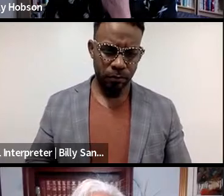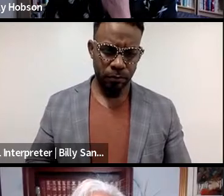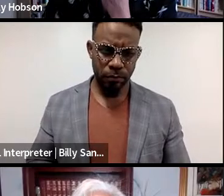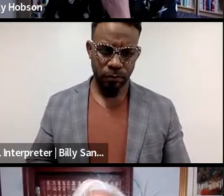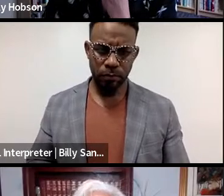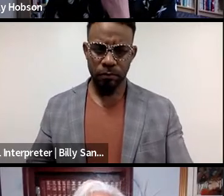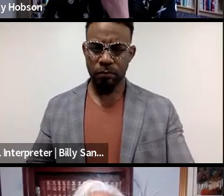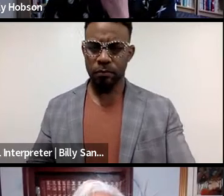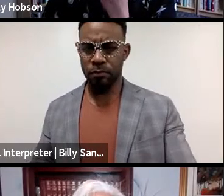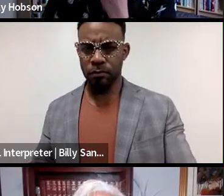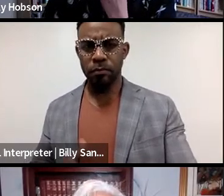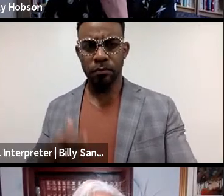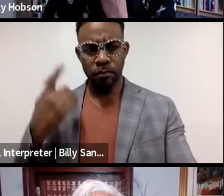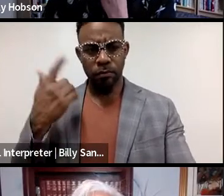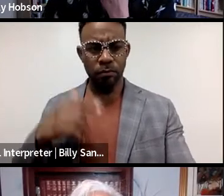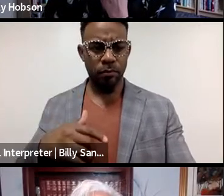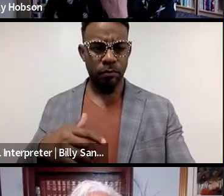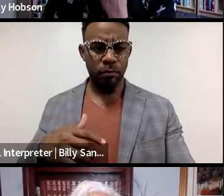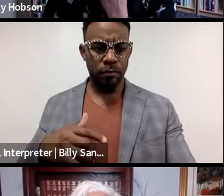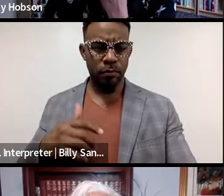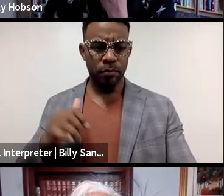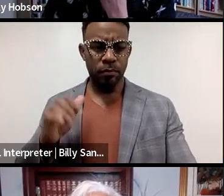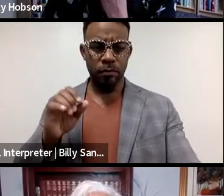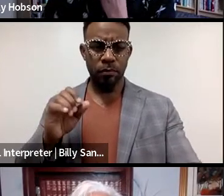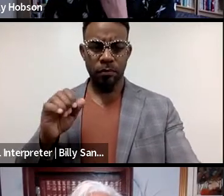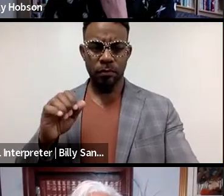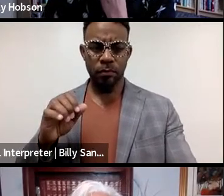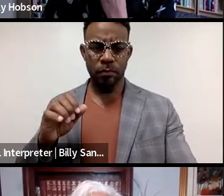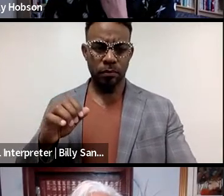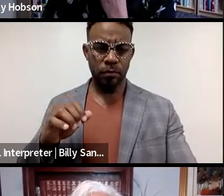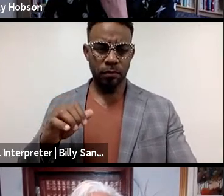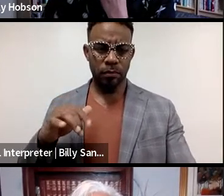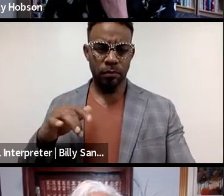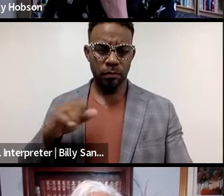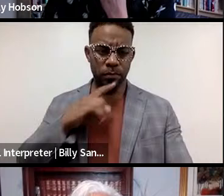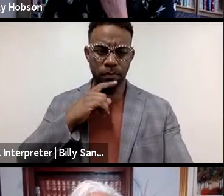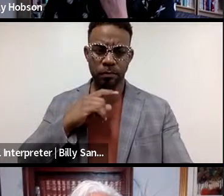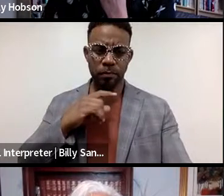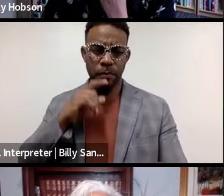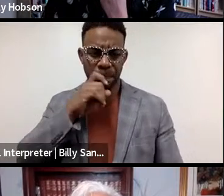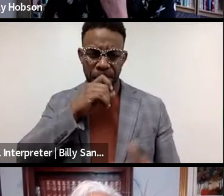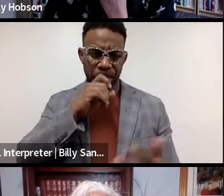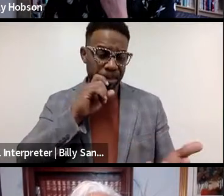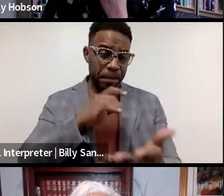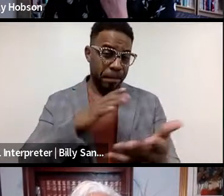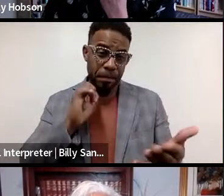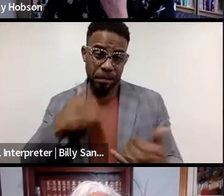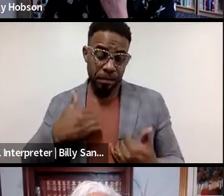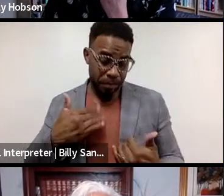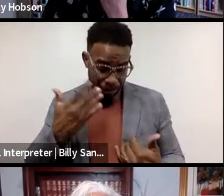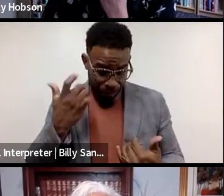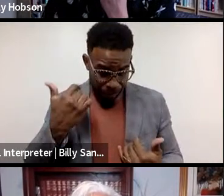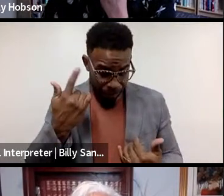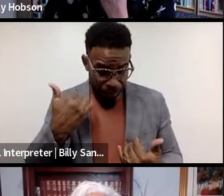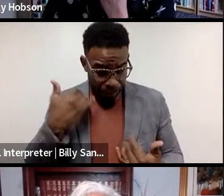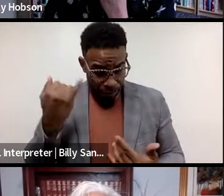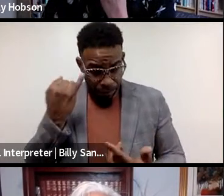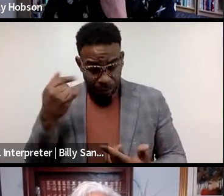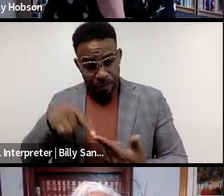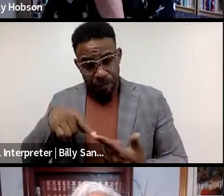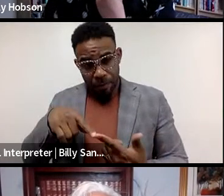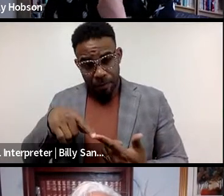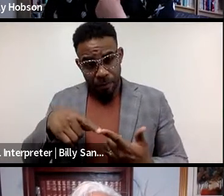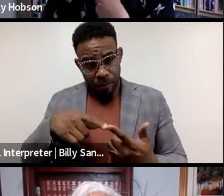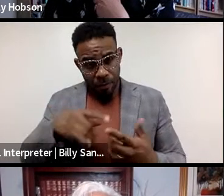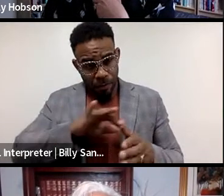I agree. And that's one of the myths that my book punctures, that old notion that the arc